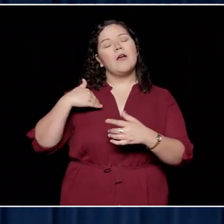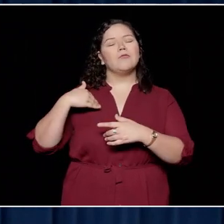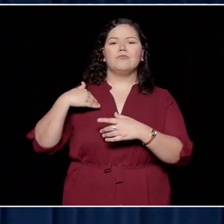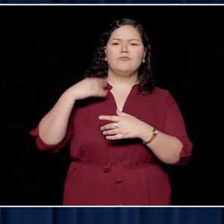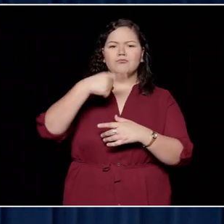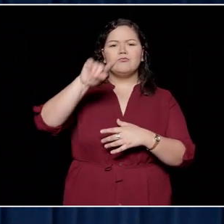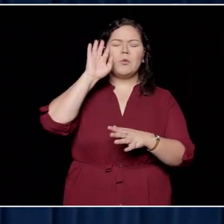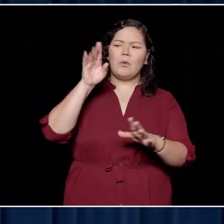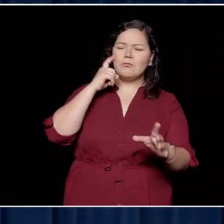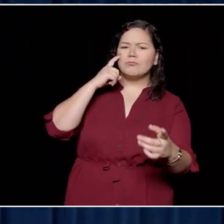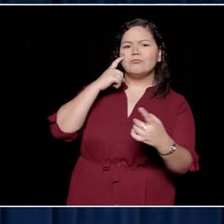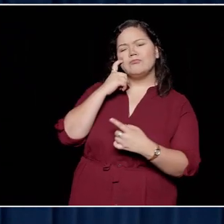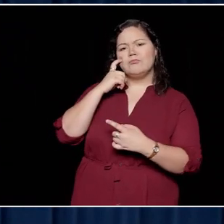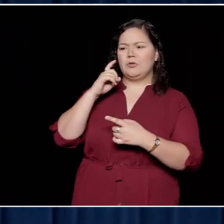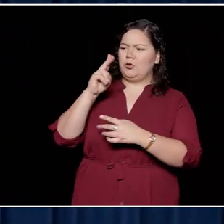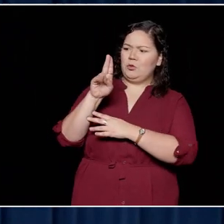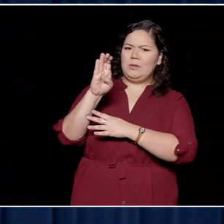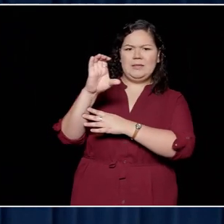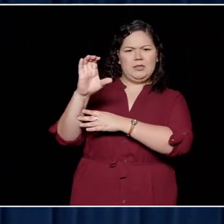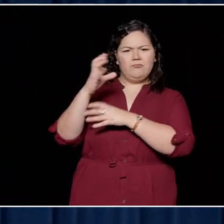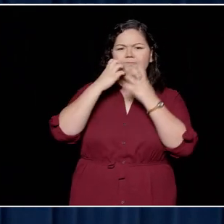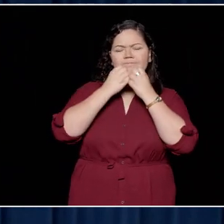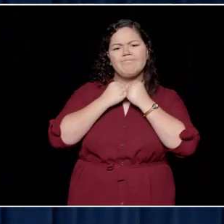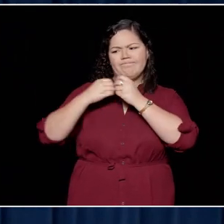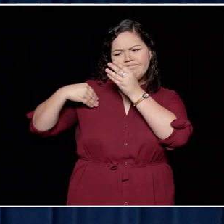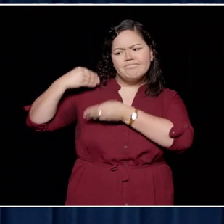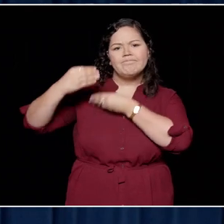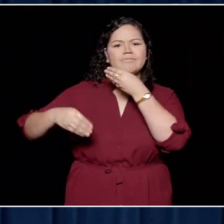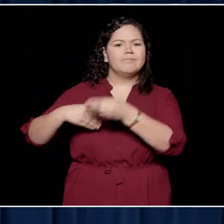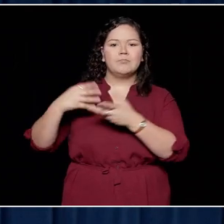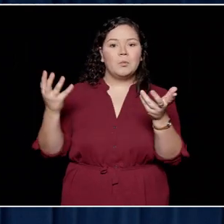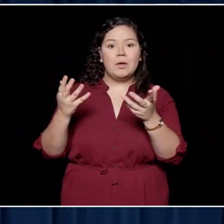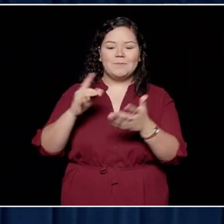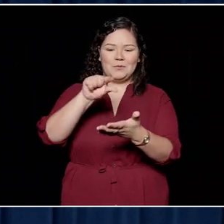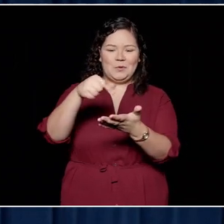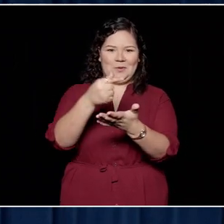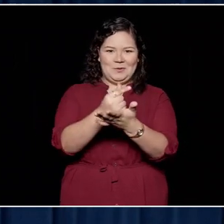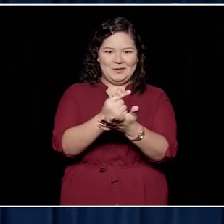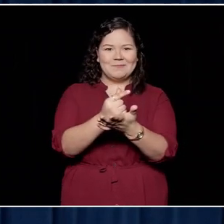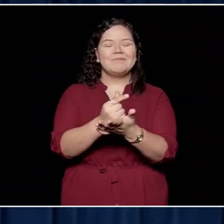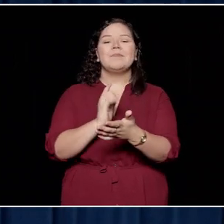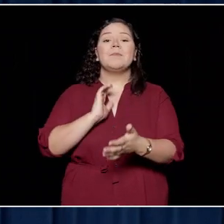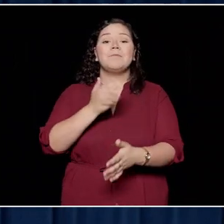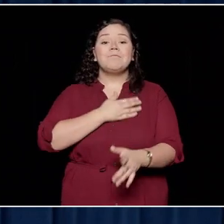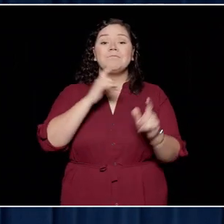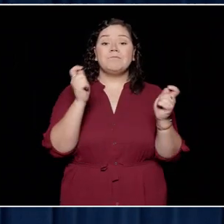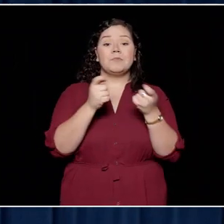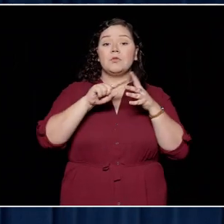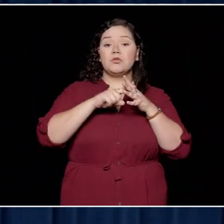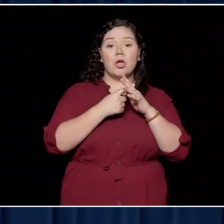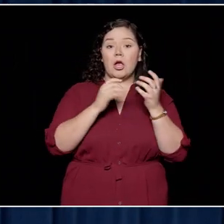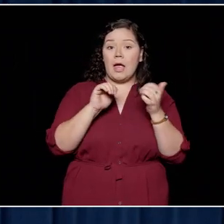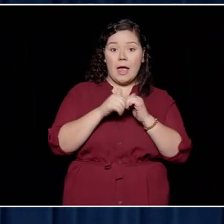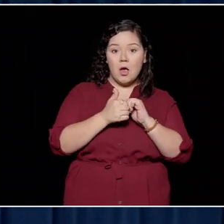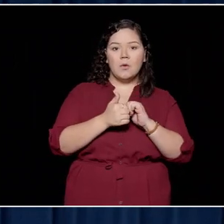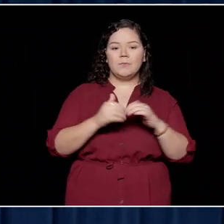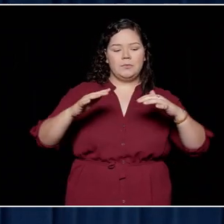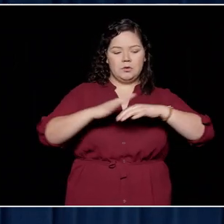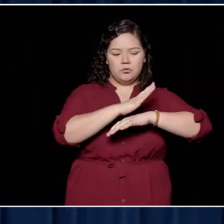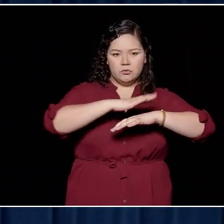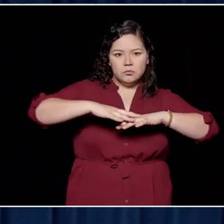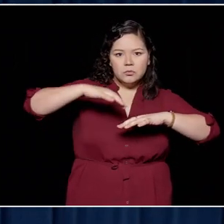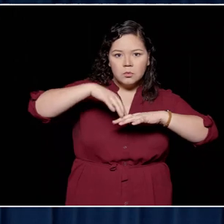UBC's time-honored traditions, graduation. Our ceremony will begin with an Indigenous